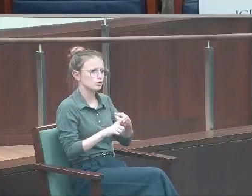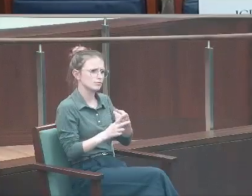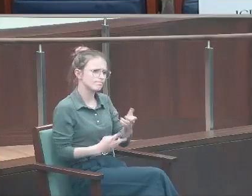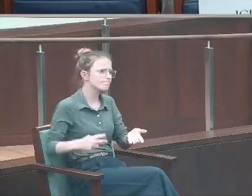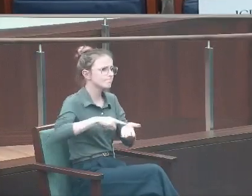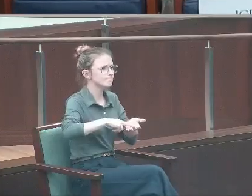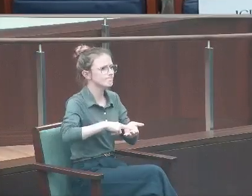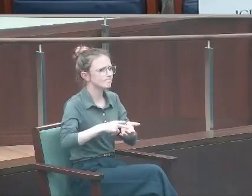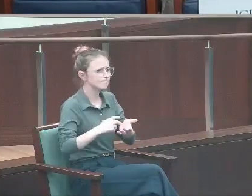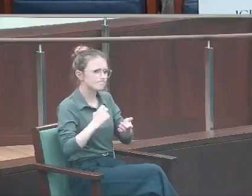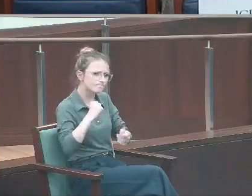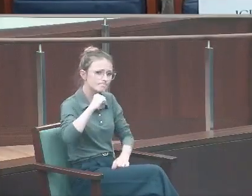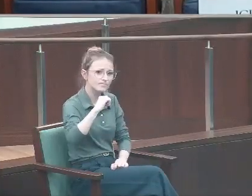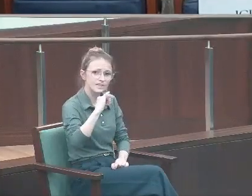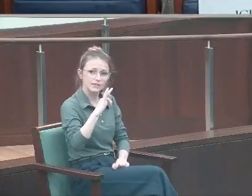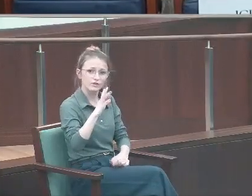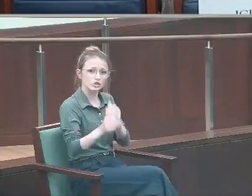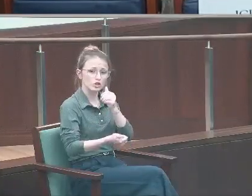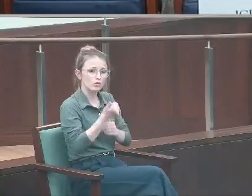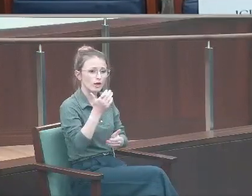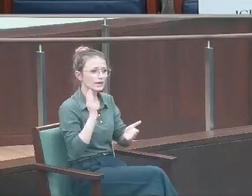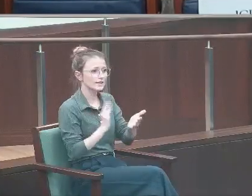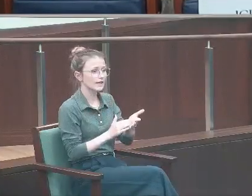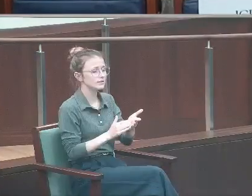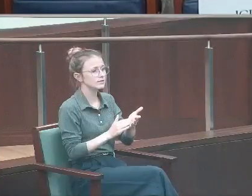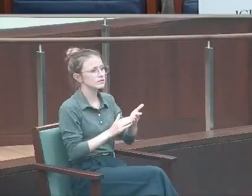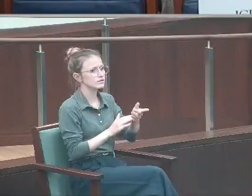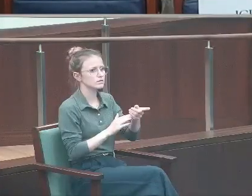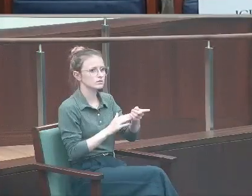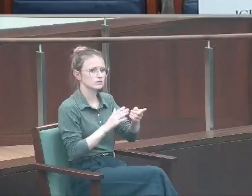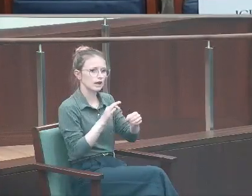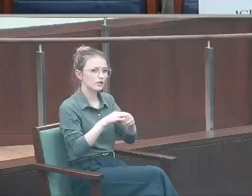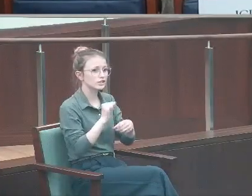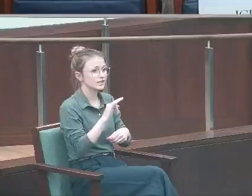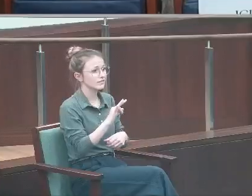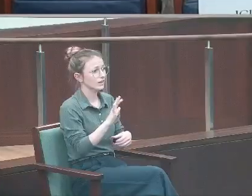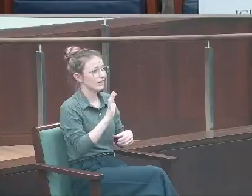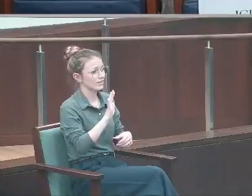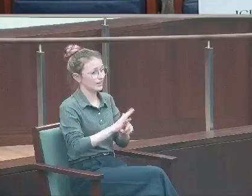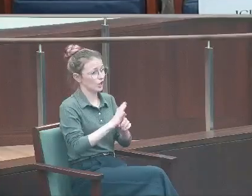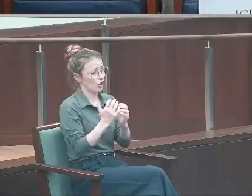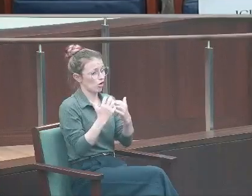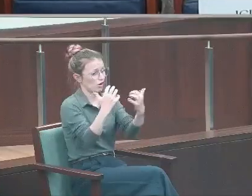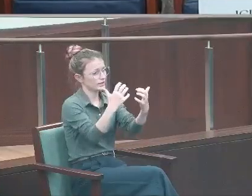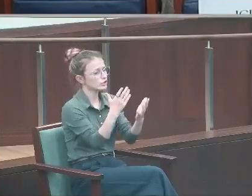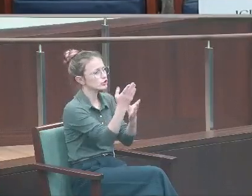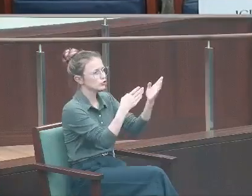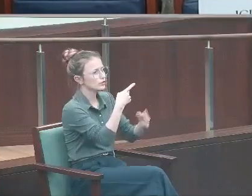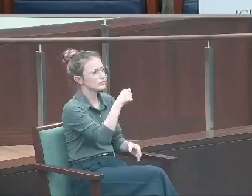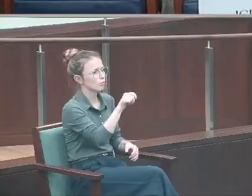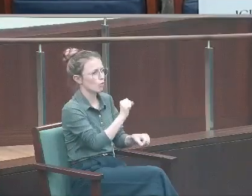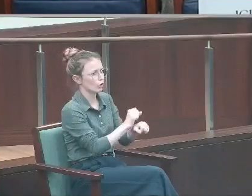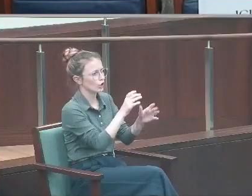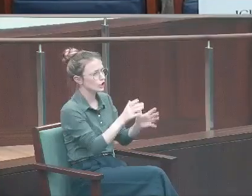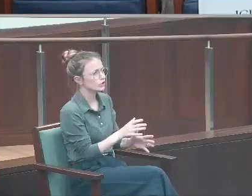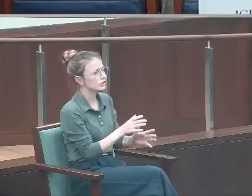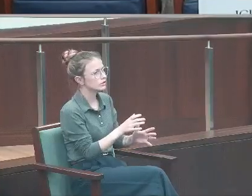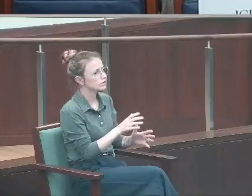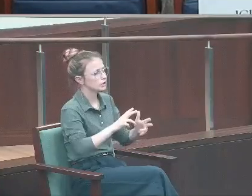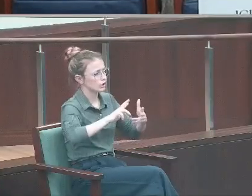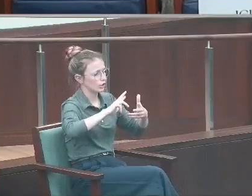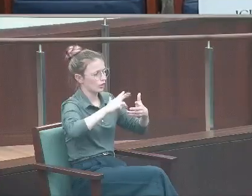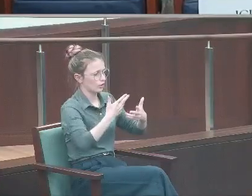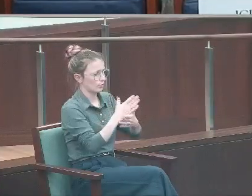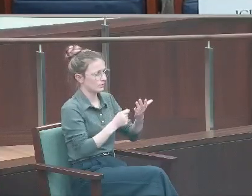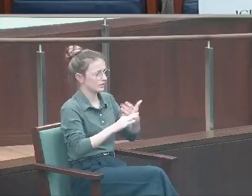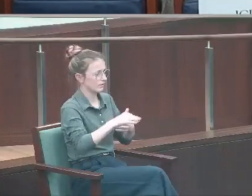against a particular election if their congregants are serving as poll workers. So poll working, really important. A third piece of the puzzle,